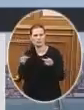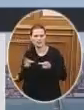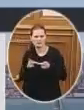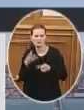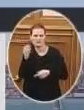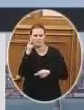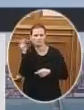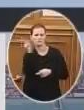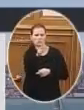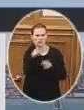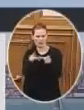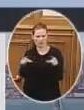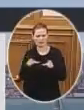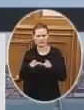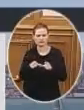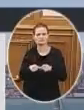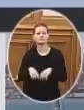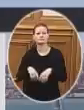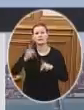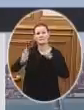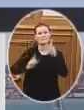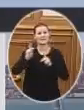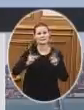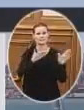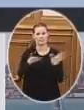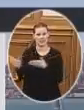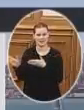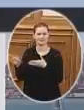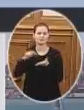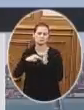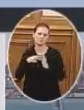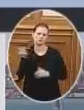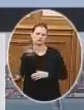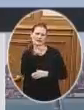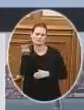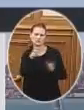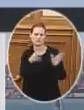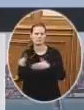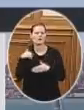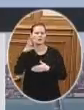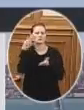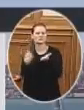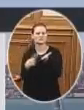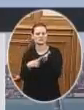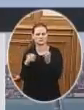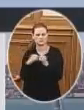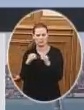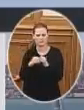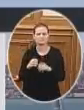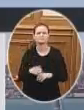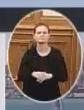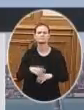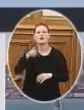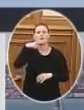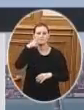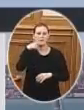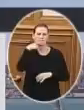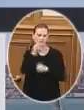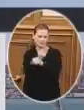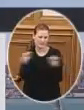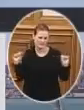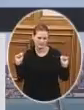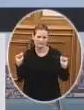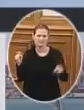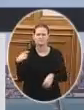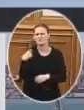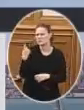for the events. The People Plan, which is a transportation plan I'll talk to you in more detail. A Public Safety Plan, and I just came from a meeting with the